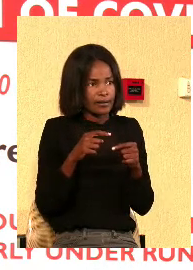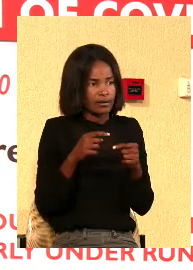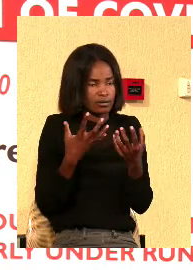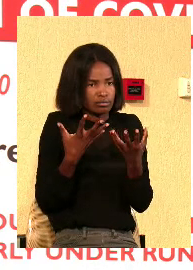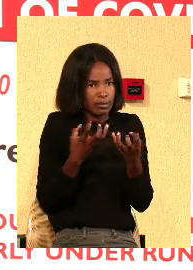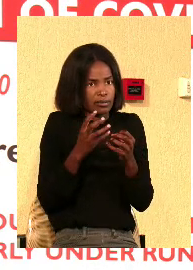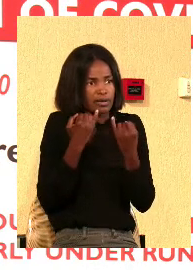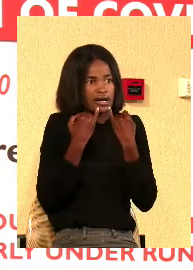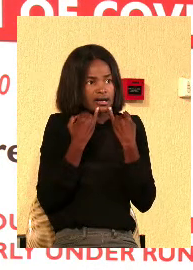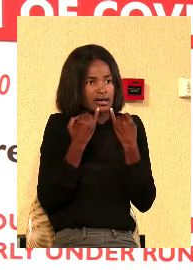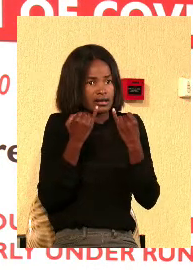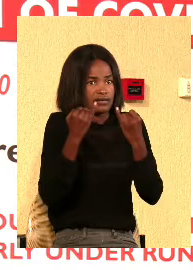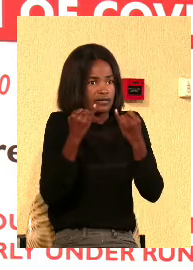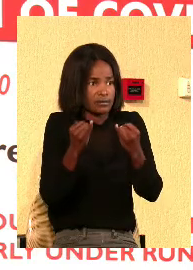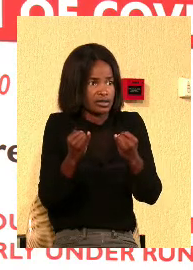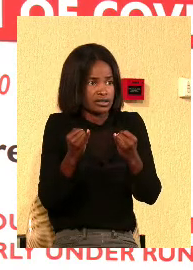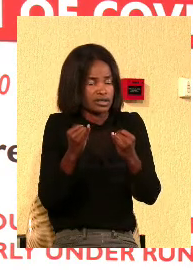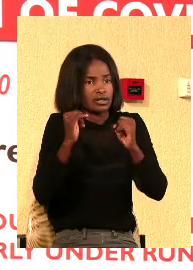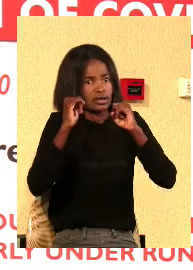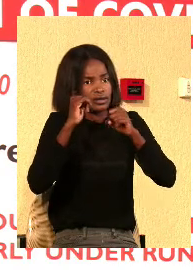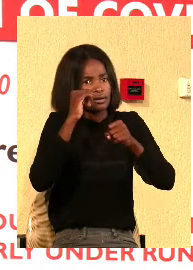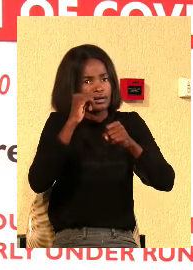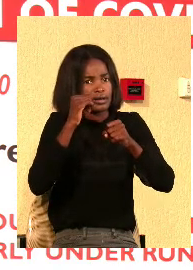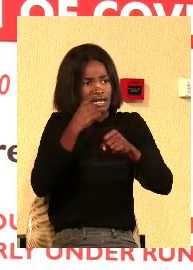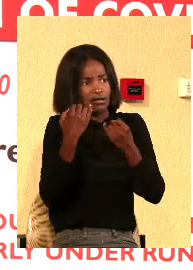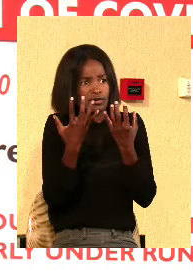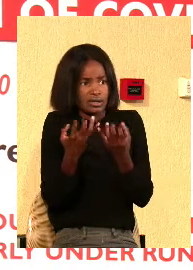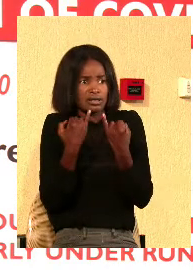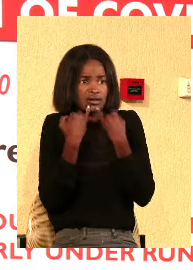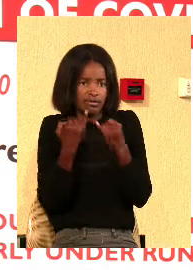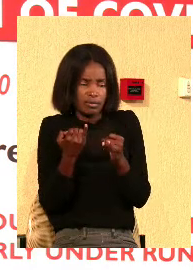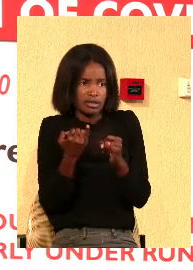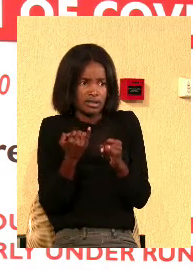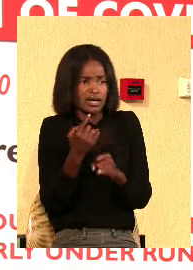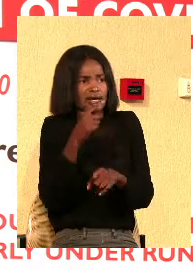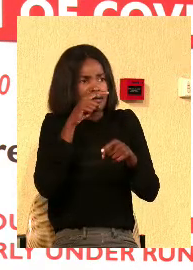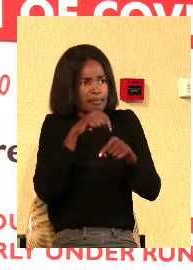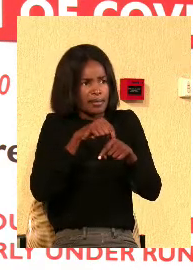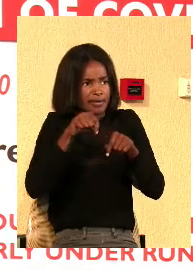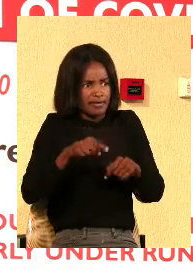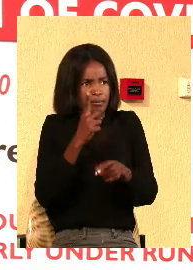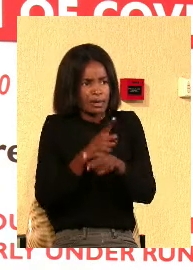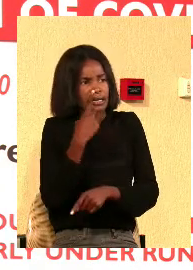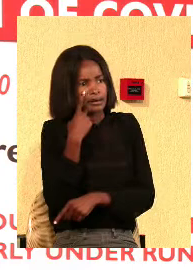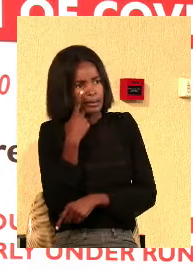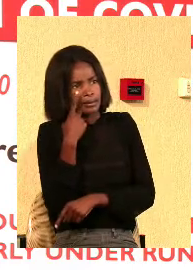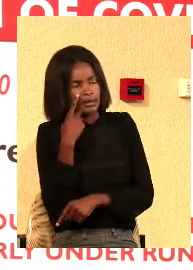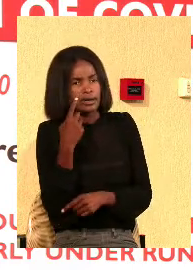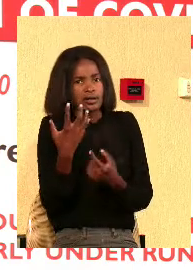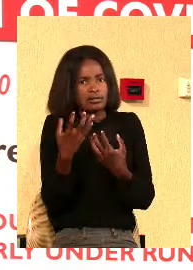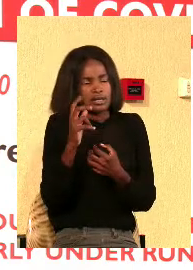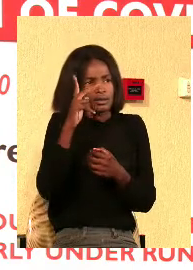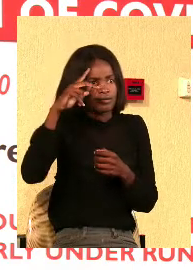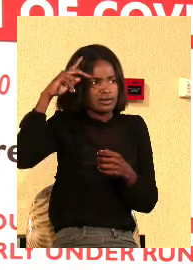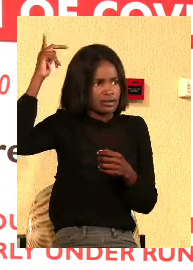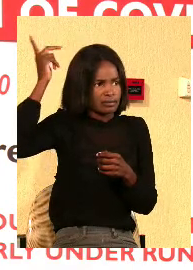data from that to guide our decision and our recommendation to decision makers, like policy decision makers,